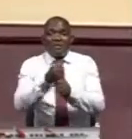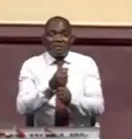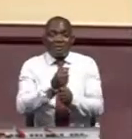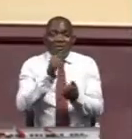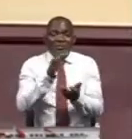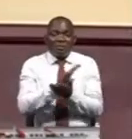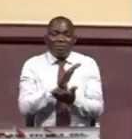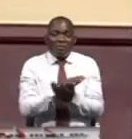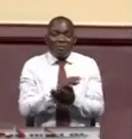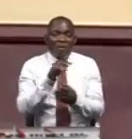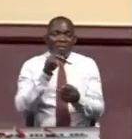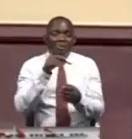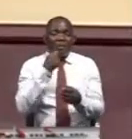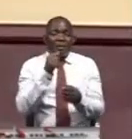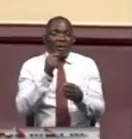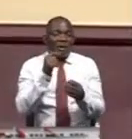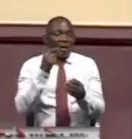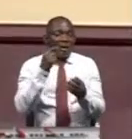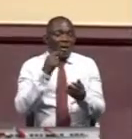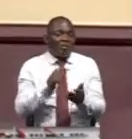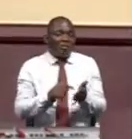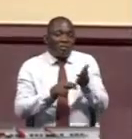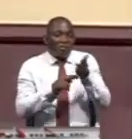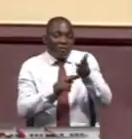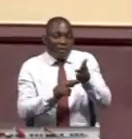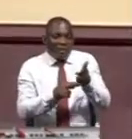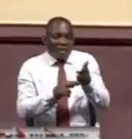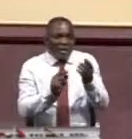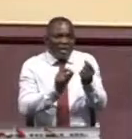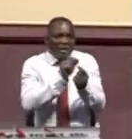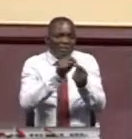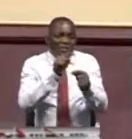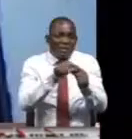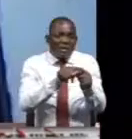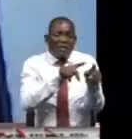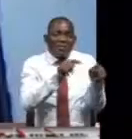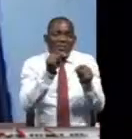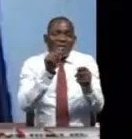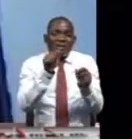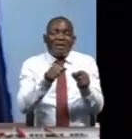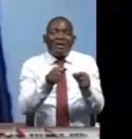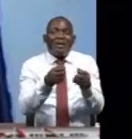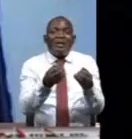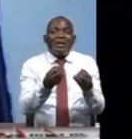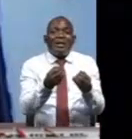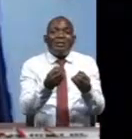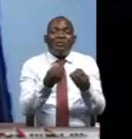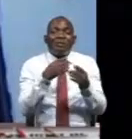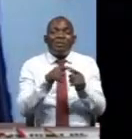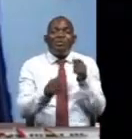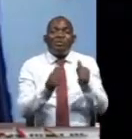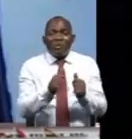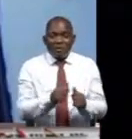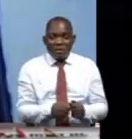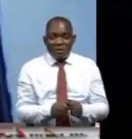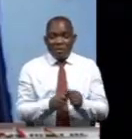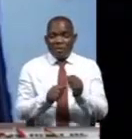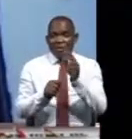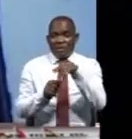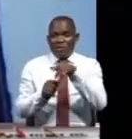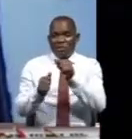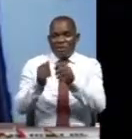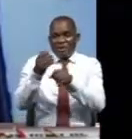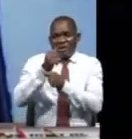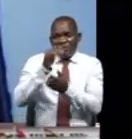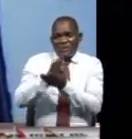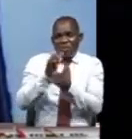You must refer to a specific time of transmission, because that will tell me which one. Is it the summary